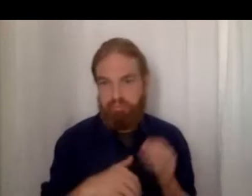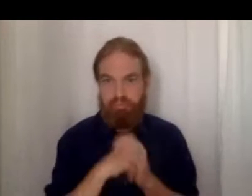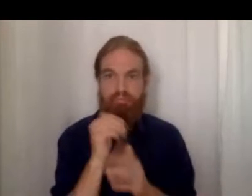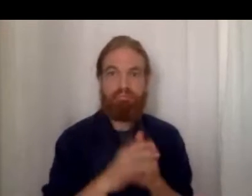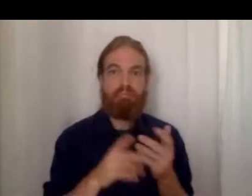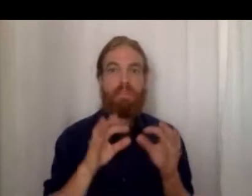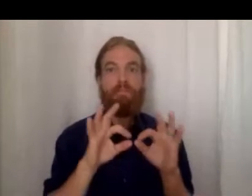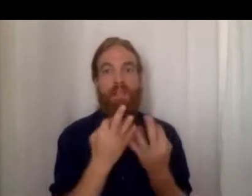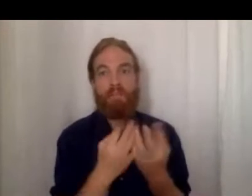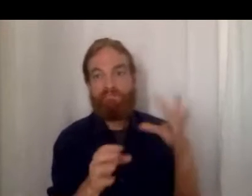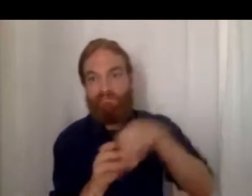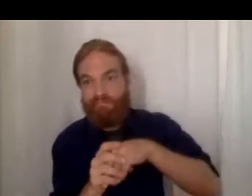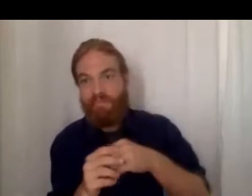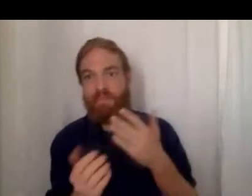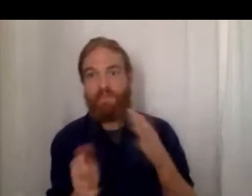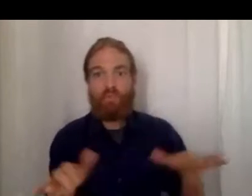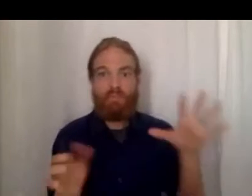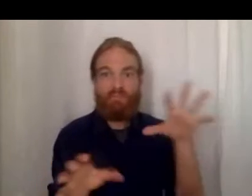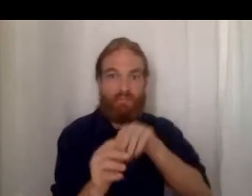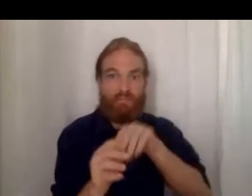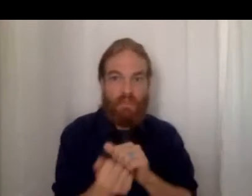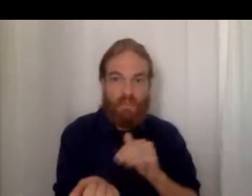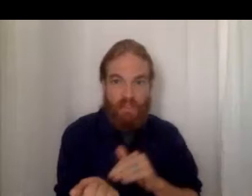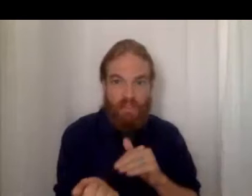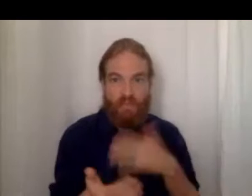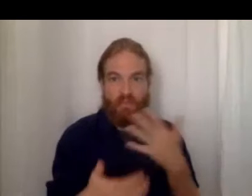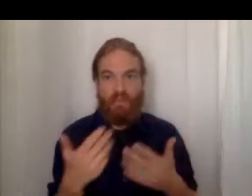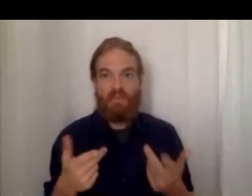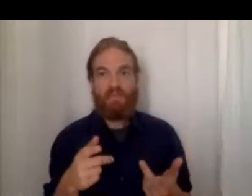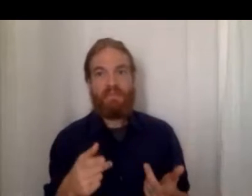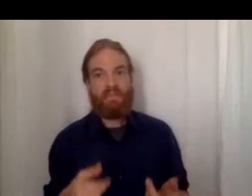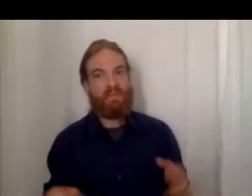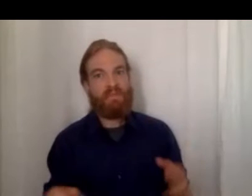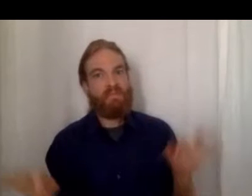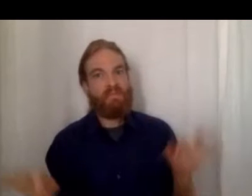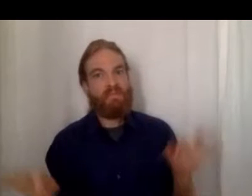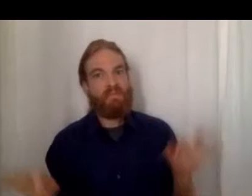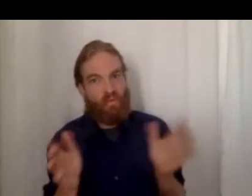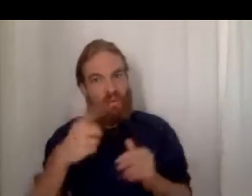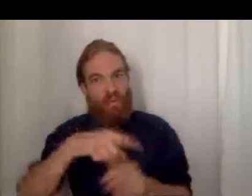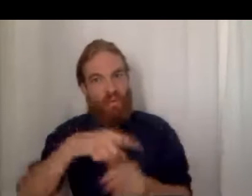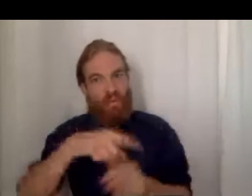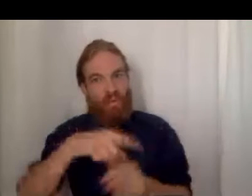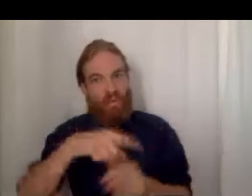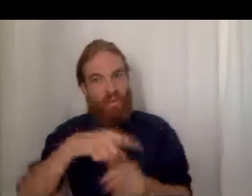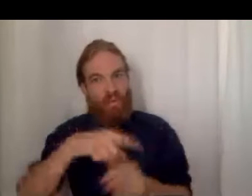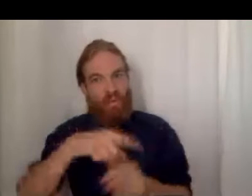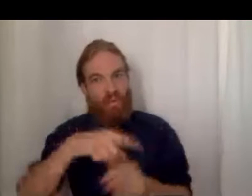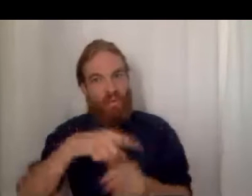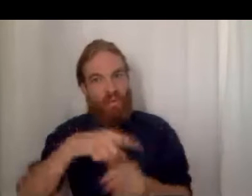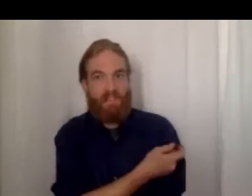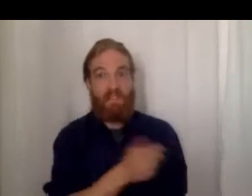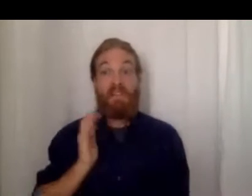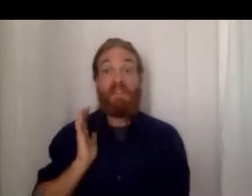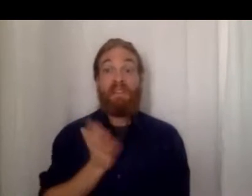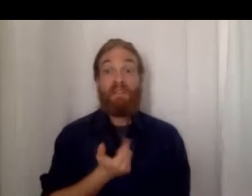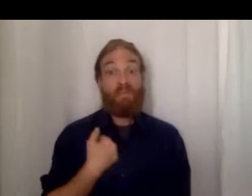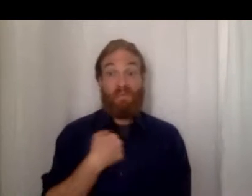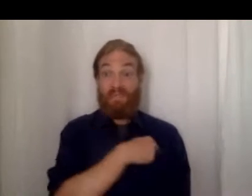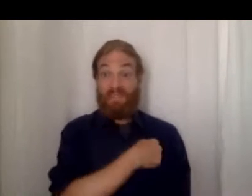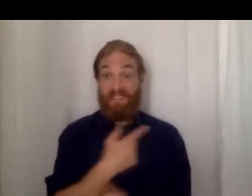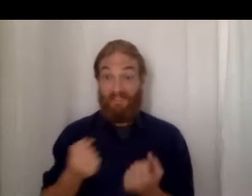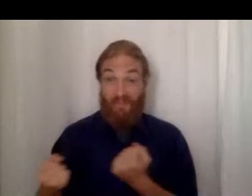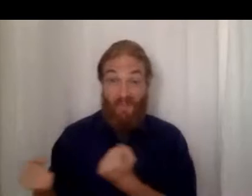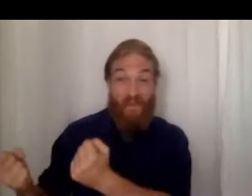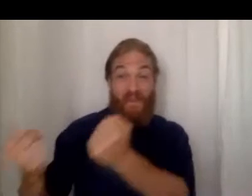these younger folks. And then our mobile outreach team can also provide vaccination in schools with parental consent consistent with